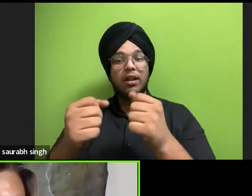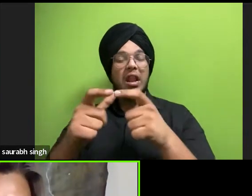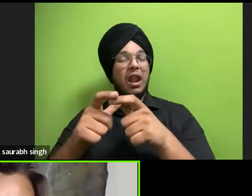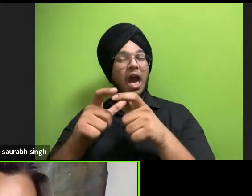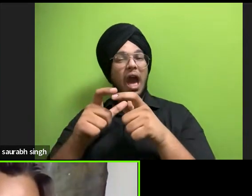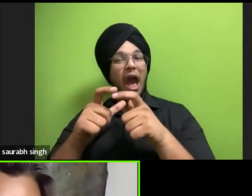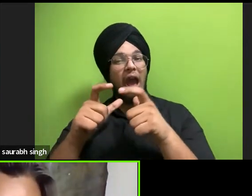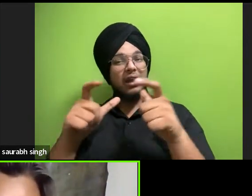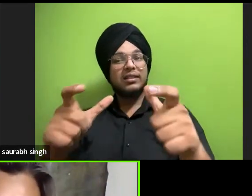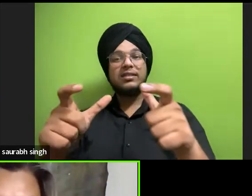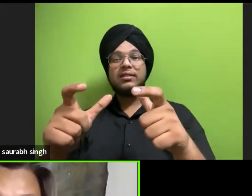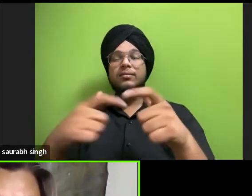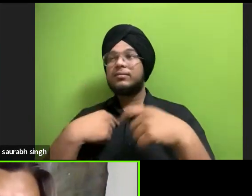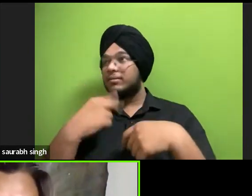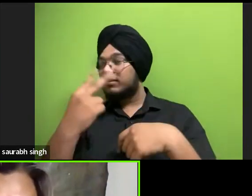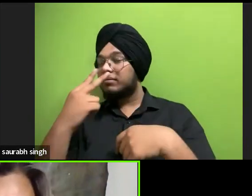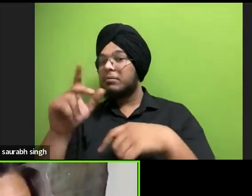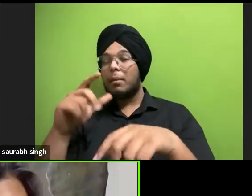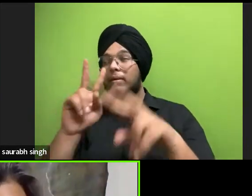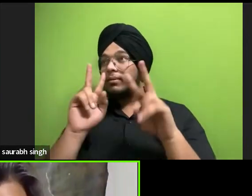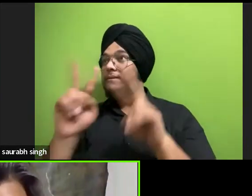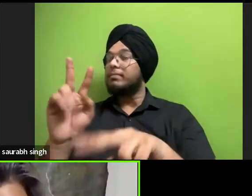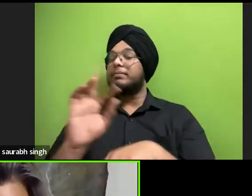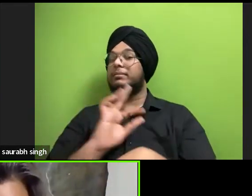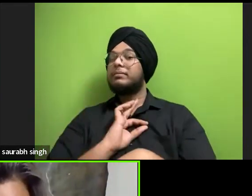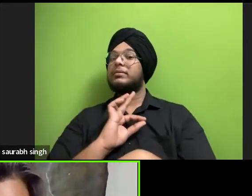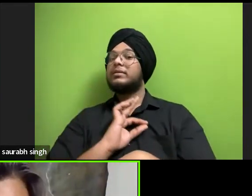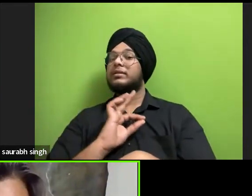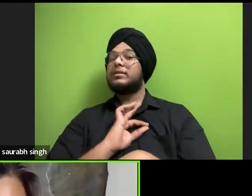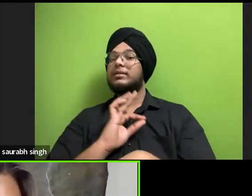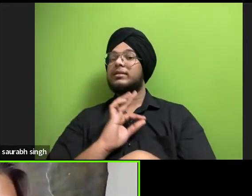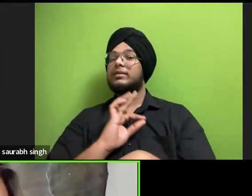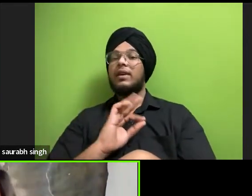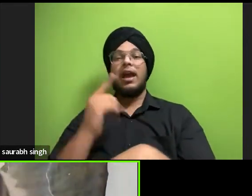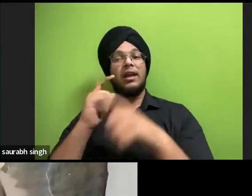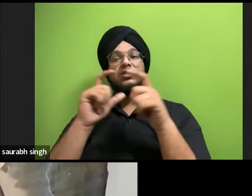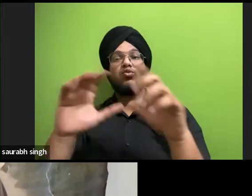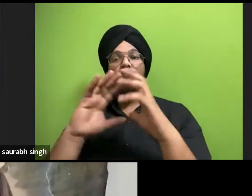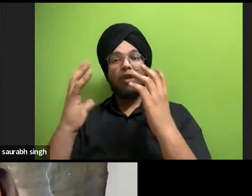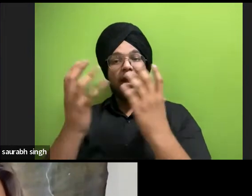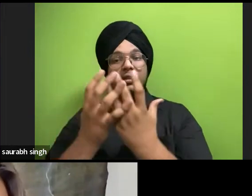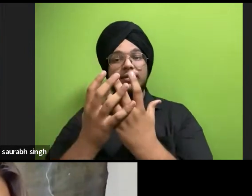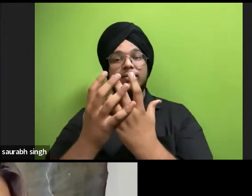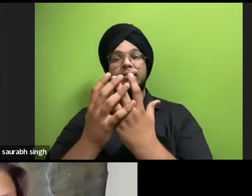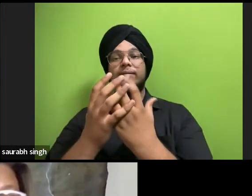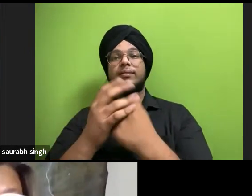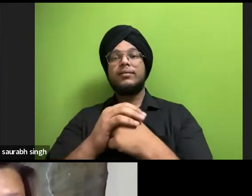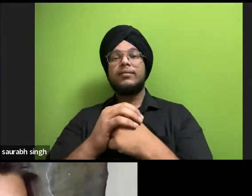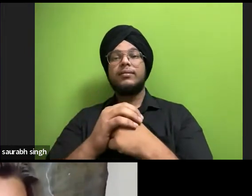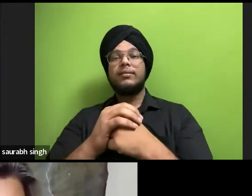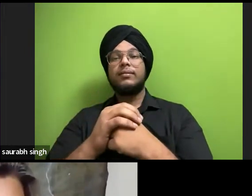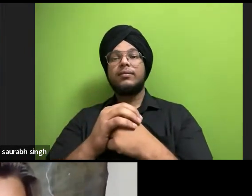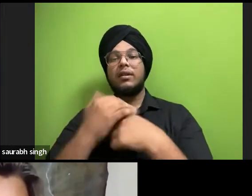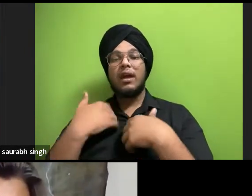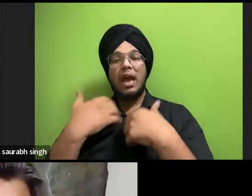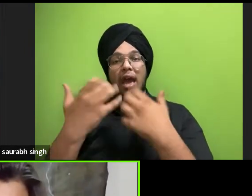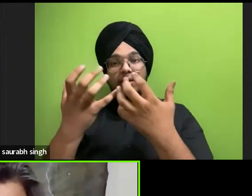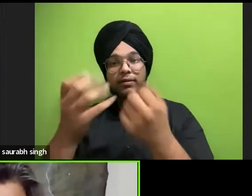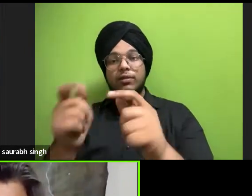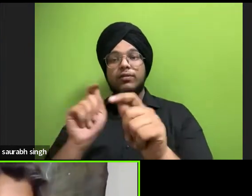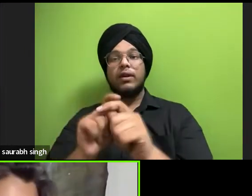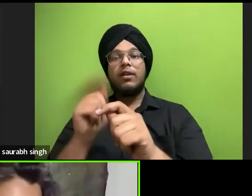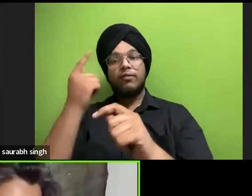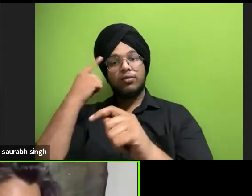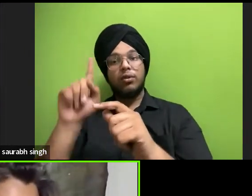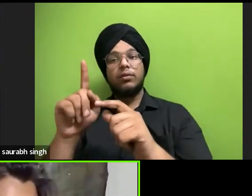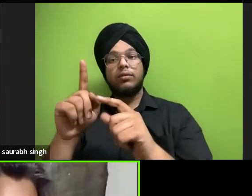of Ai Weiwei in any institution in the world. And then we have two works by Weiwei on